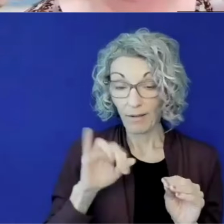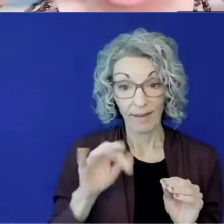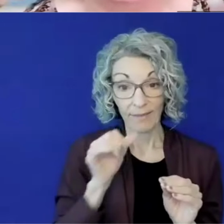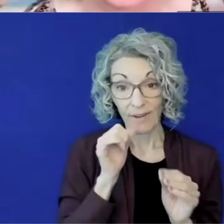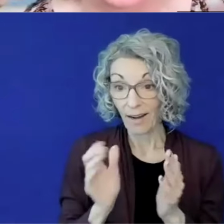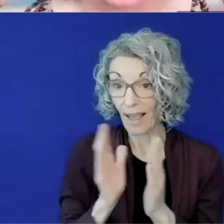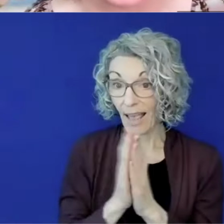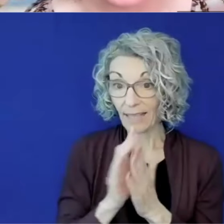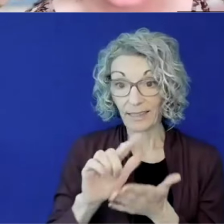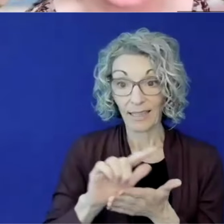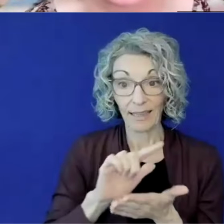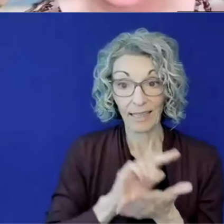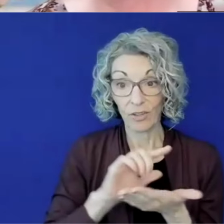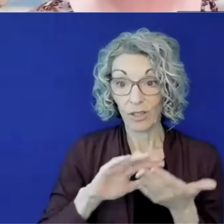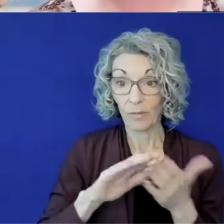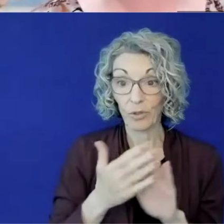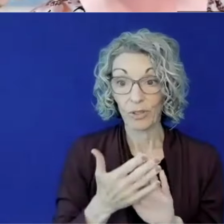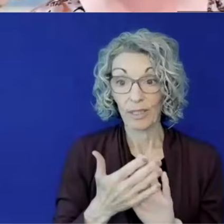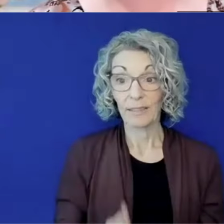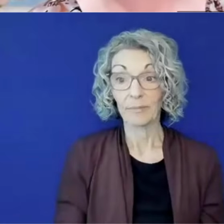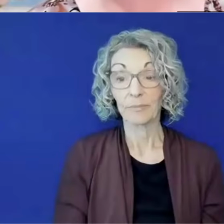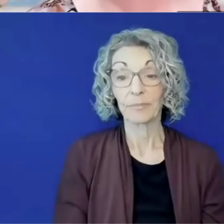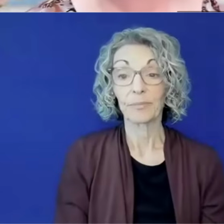legal community about those resources.